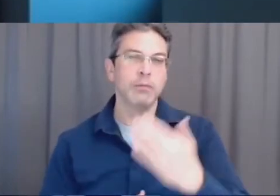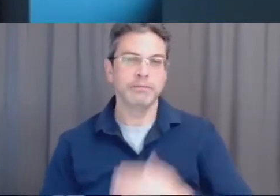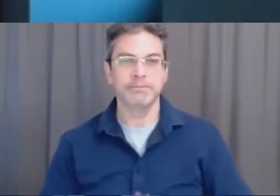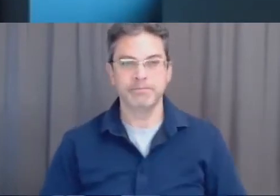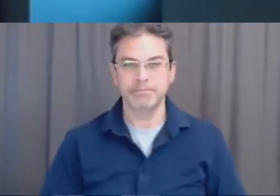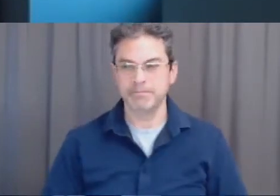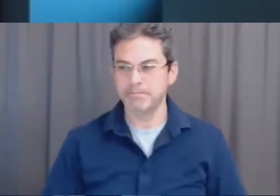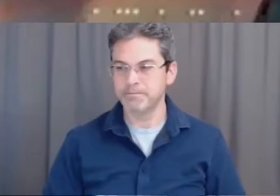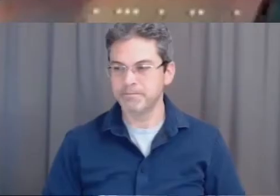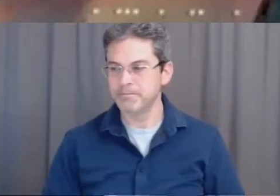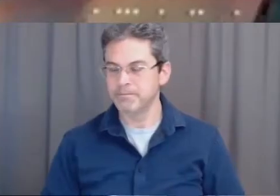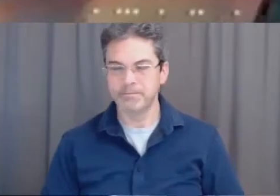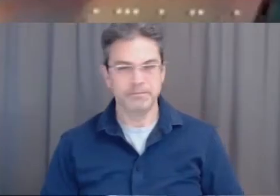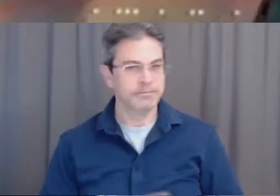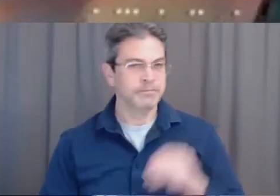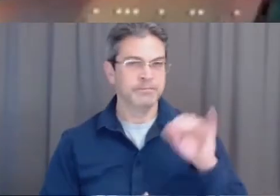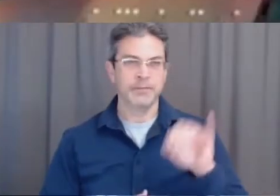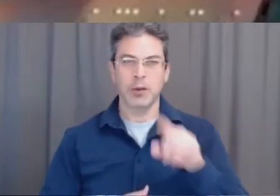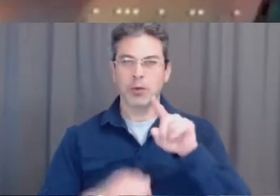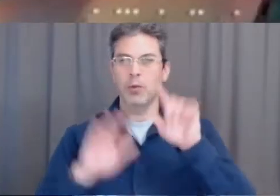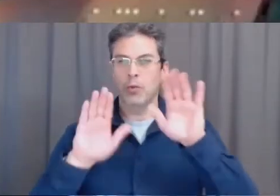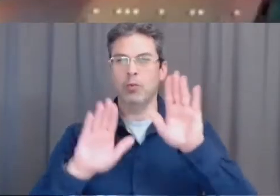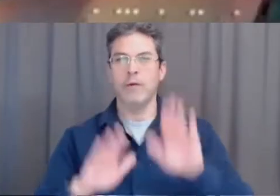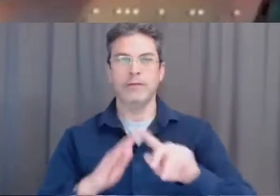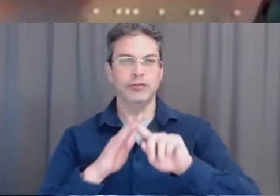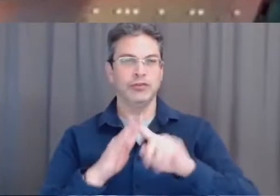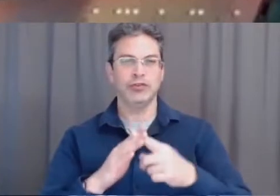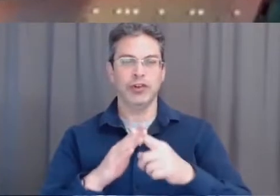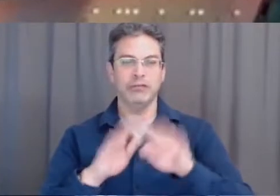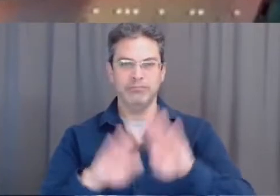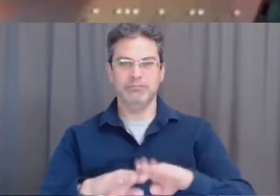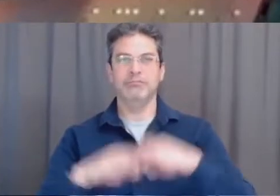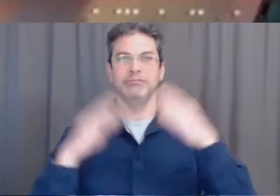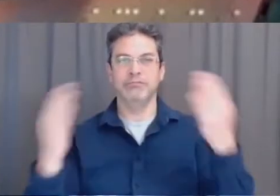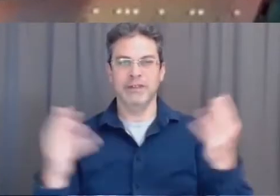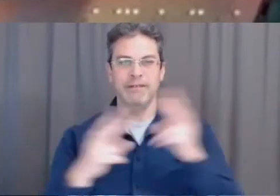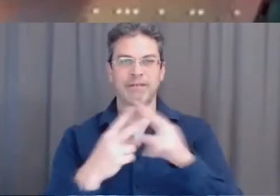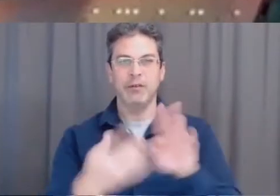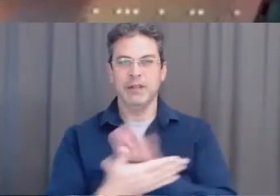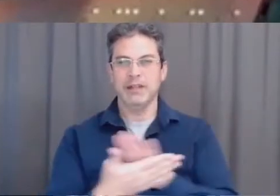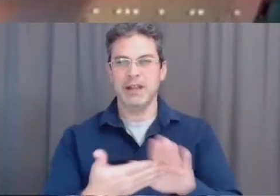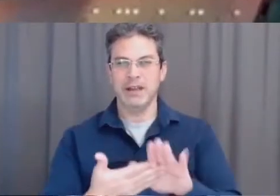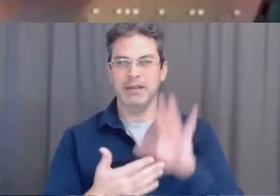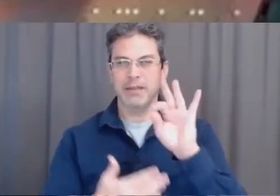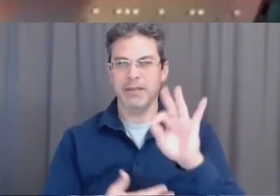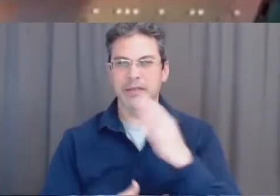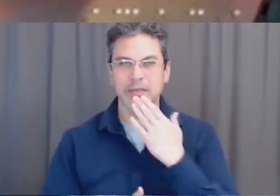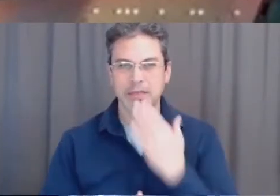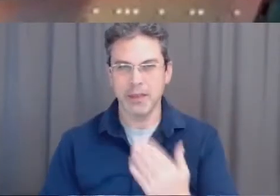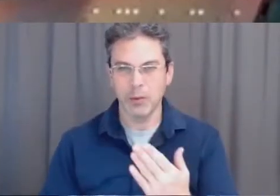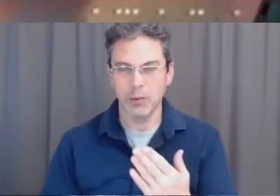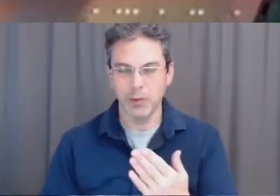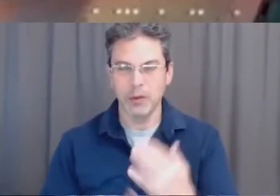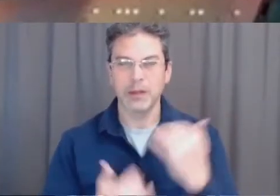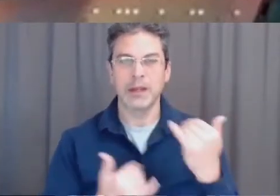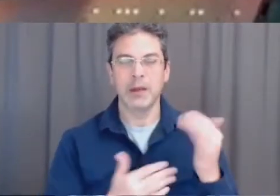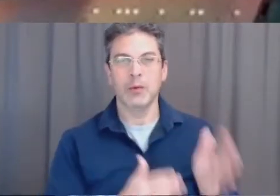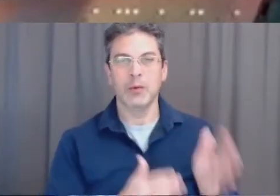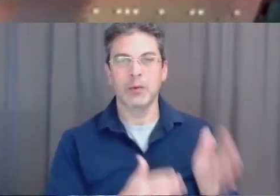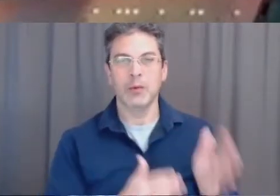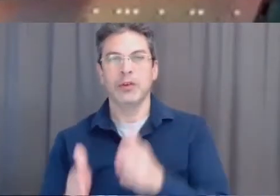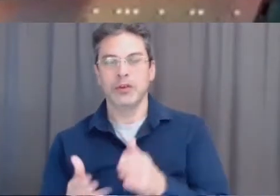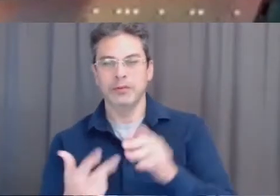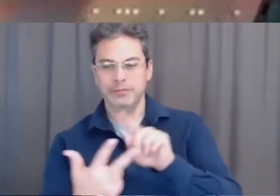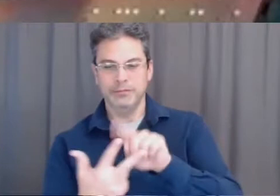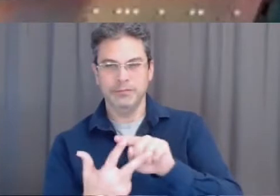What a great start to the conference today, Roland. That really set things out very nicely for us. Now our second panelist is